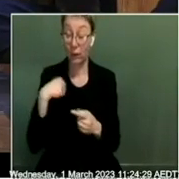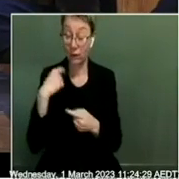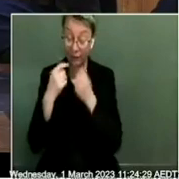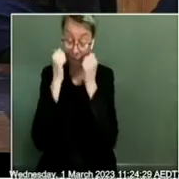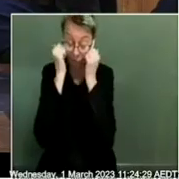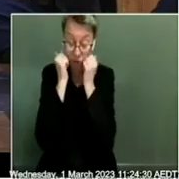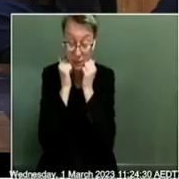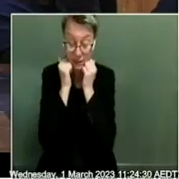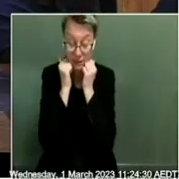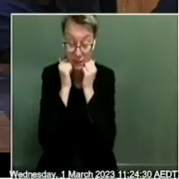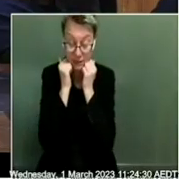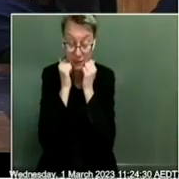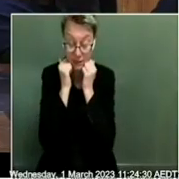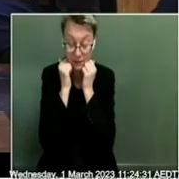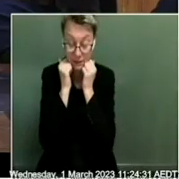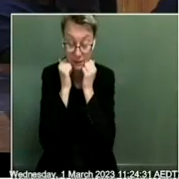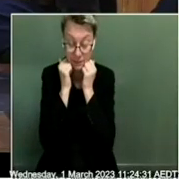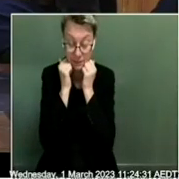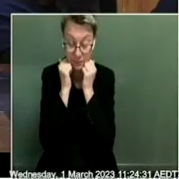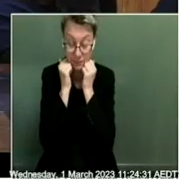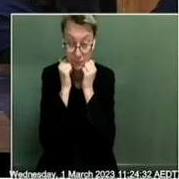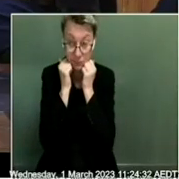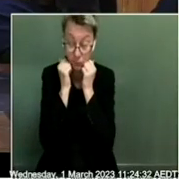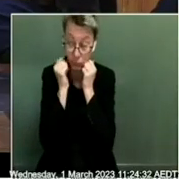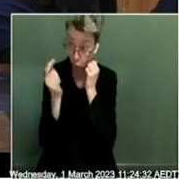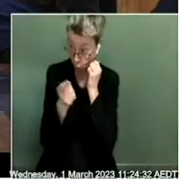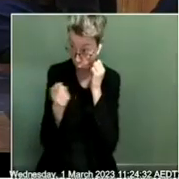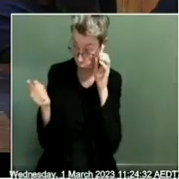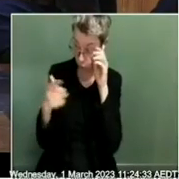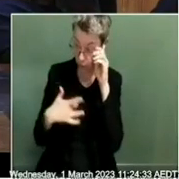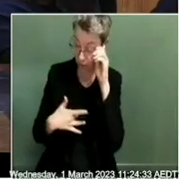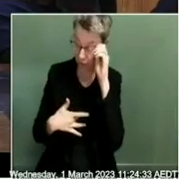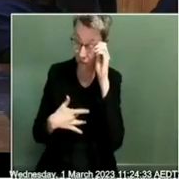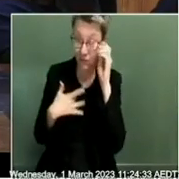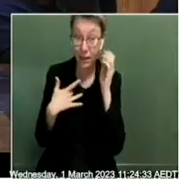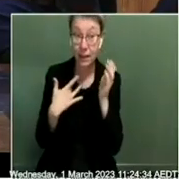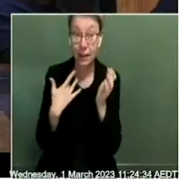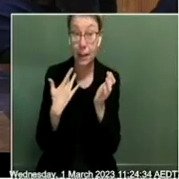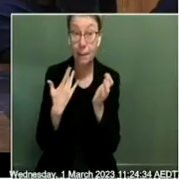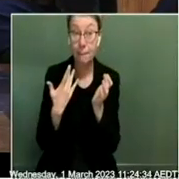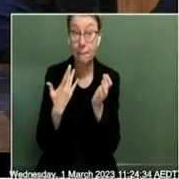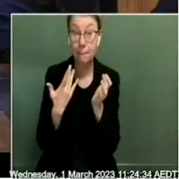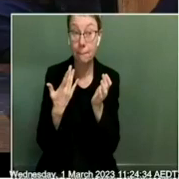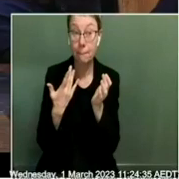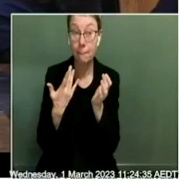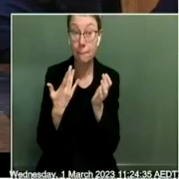do you feel that Mum has been denied justice?